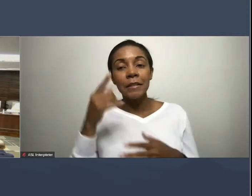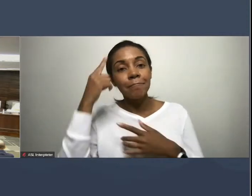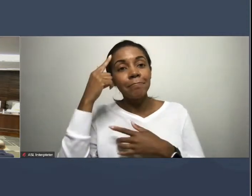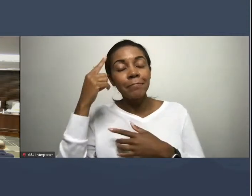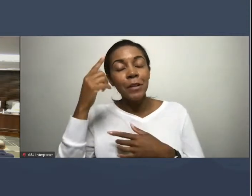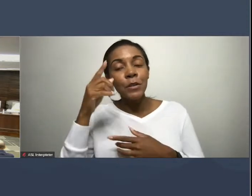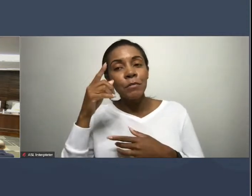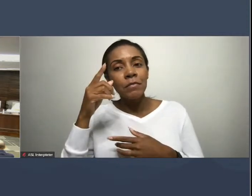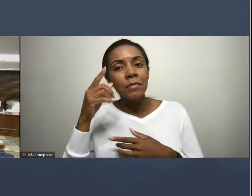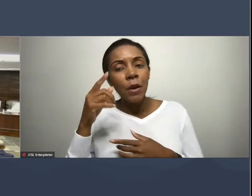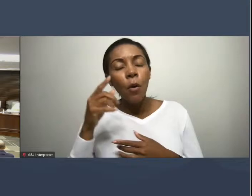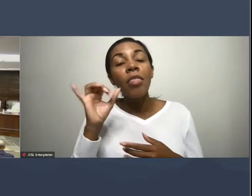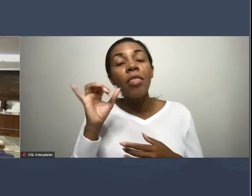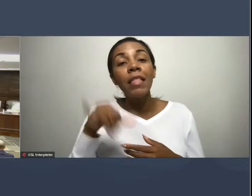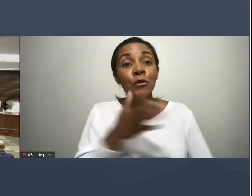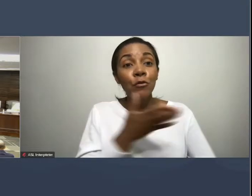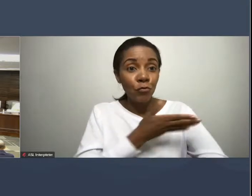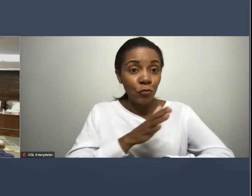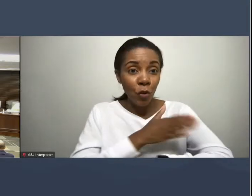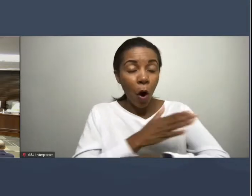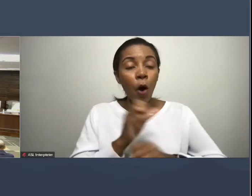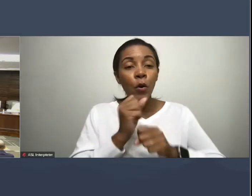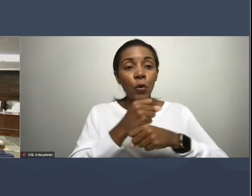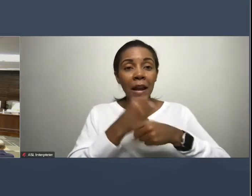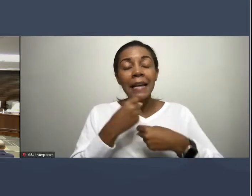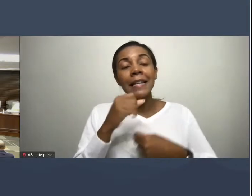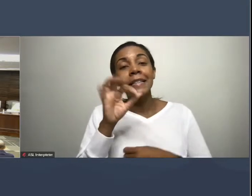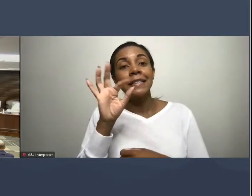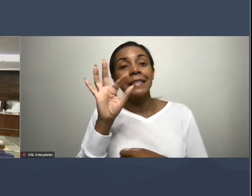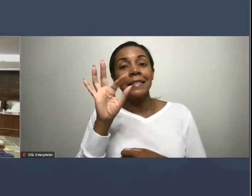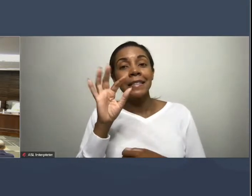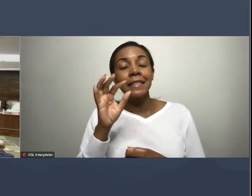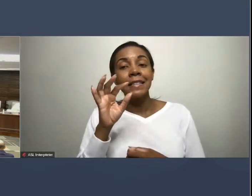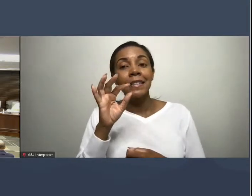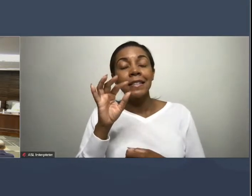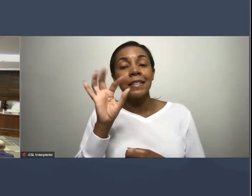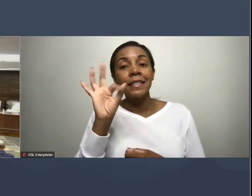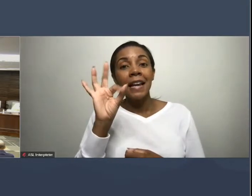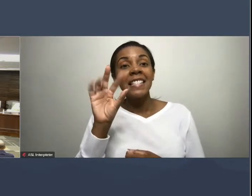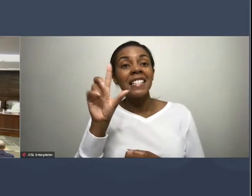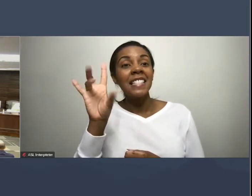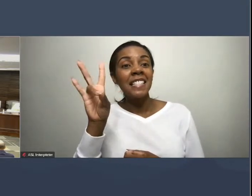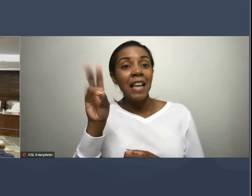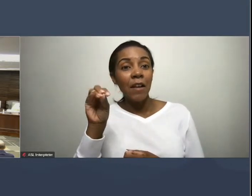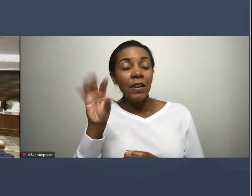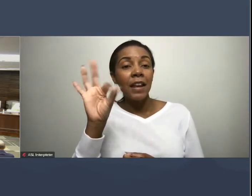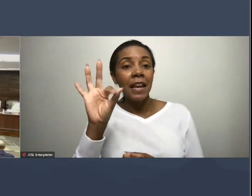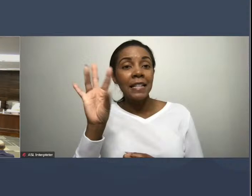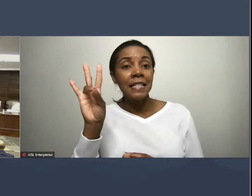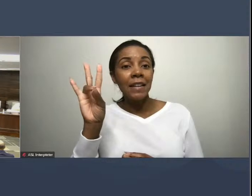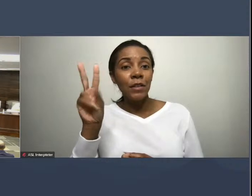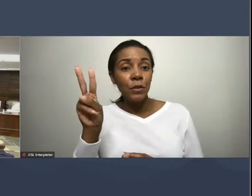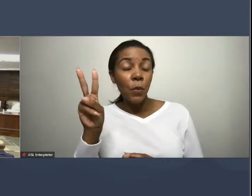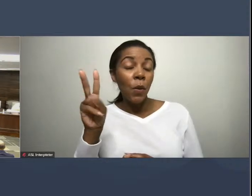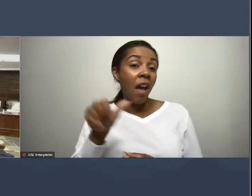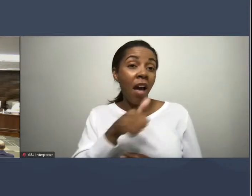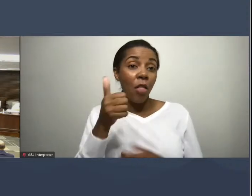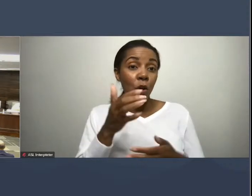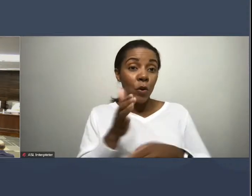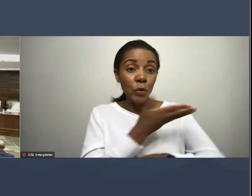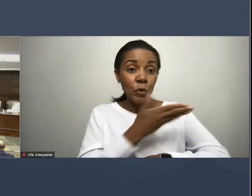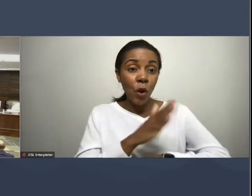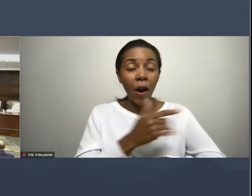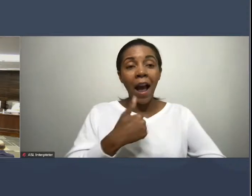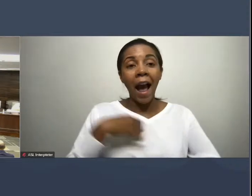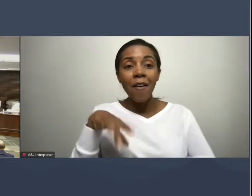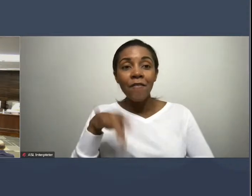reached R&B pops in 1970 and 1972, and others like I Found Love on Disco